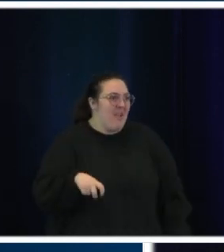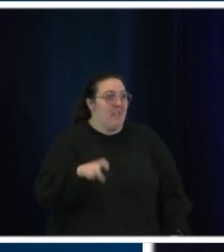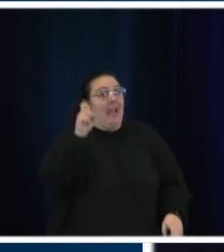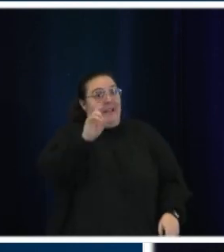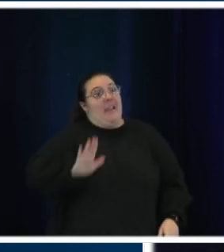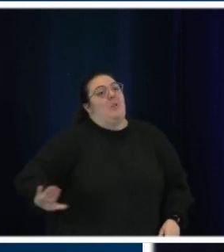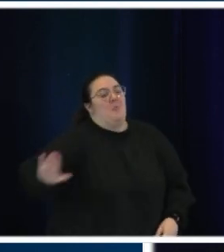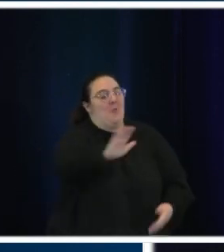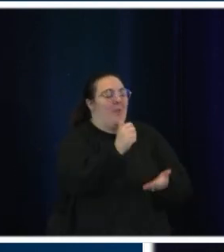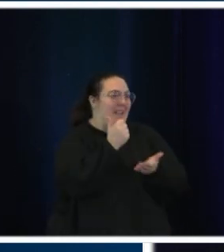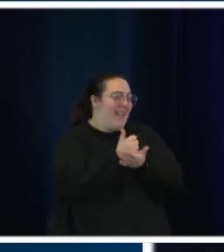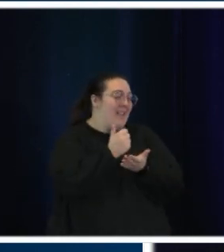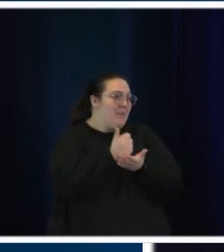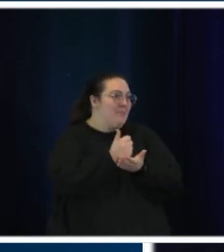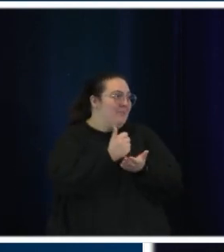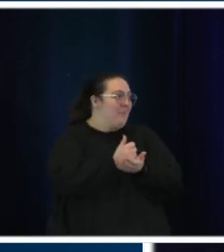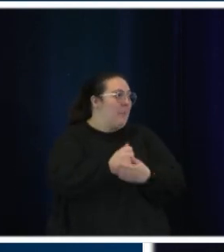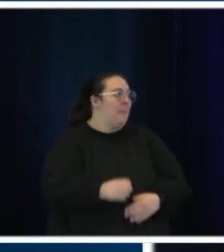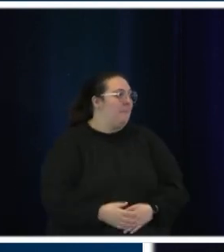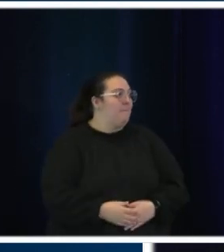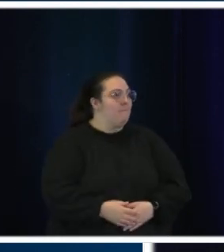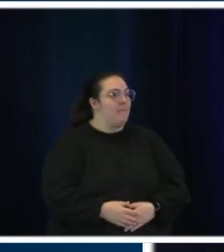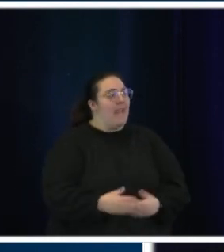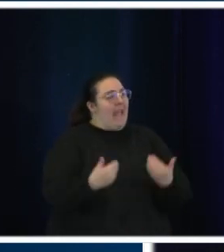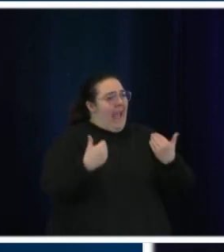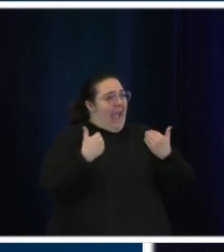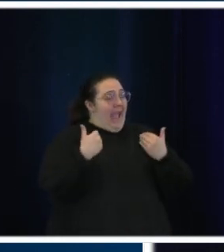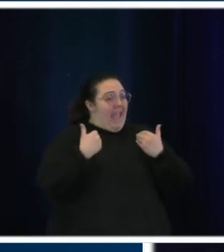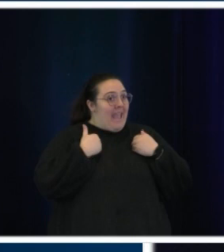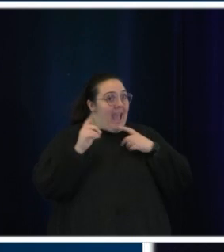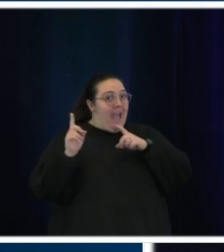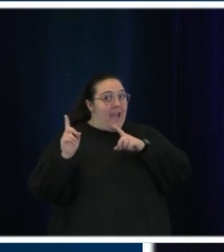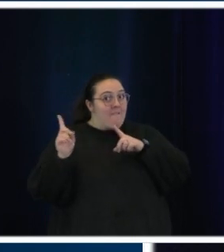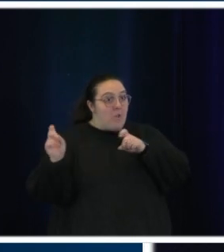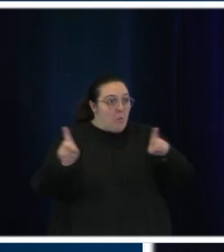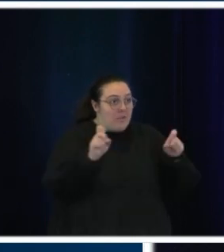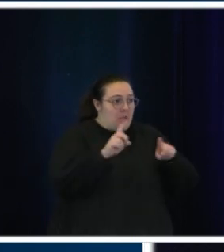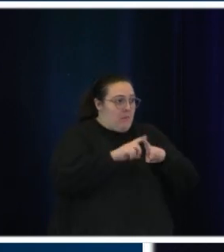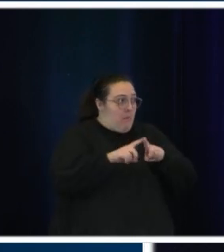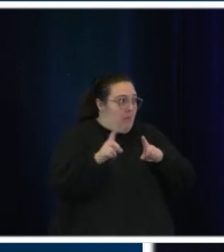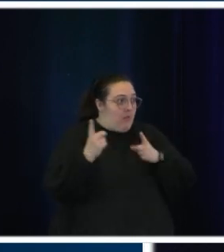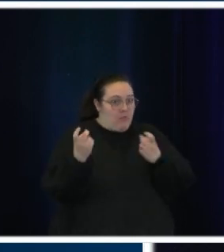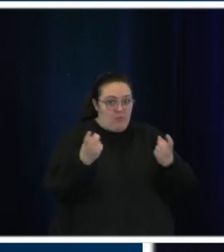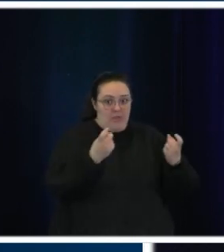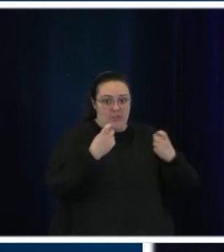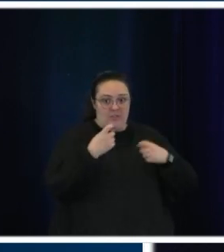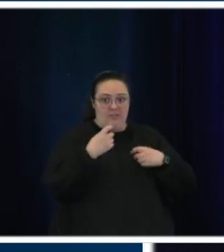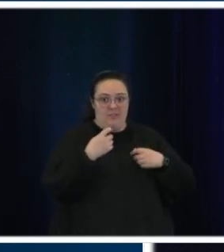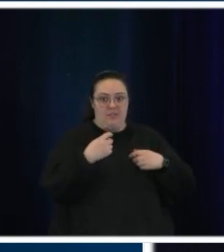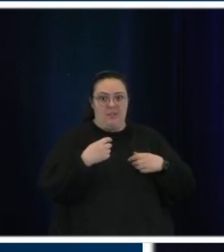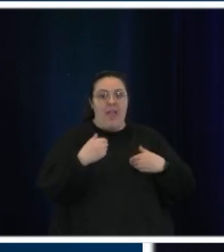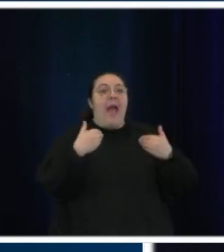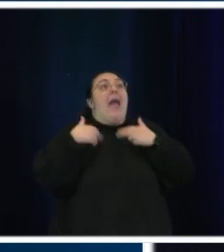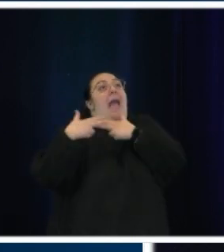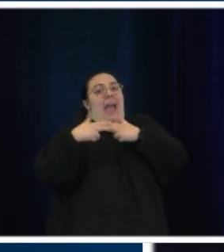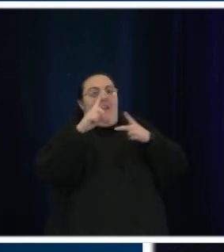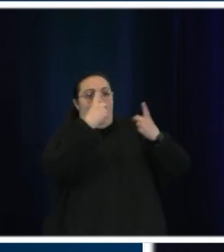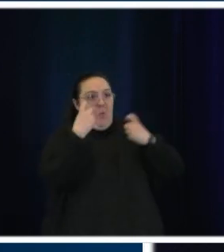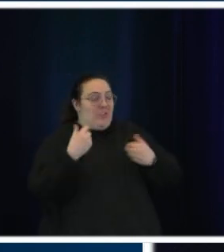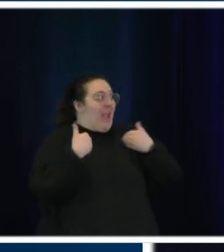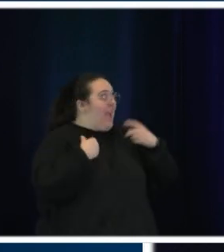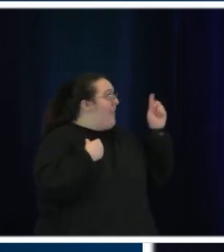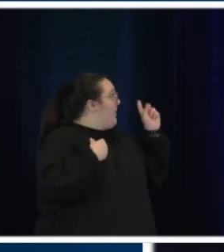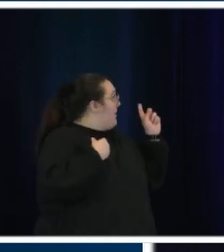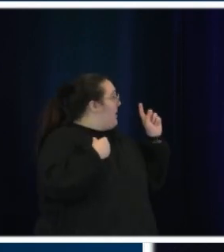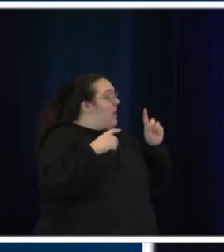that. So with that, I have questions, but I don't know if we're opening up for questions. Are we? Okay, I can take